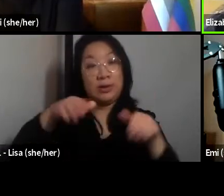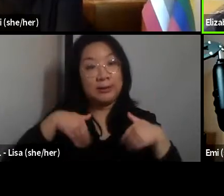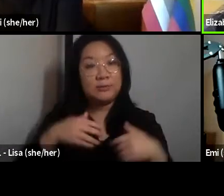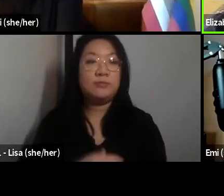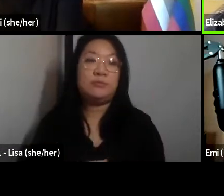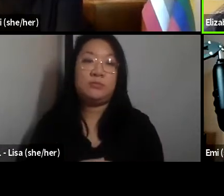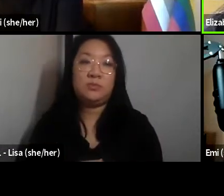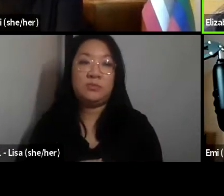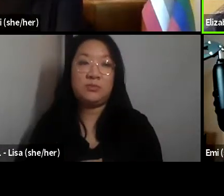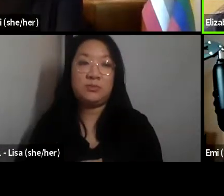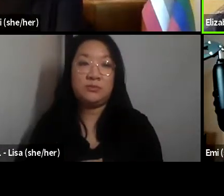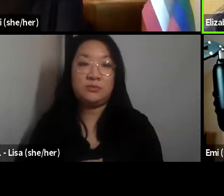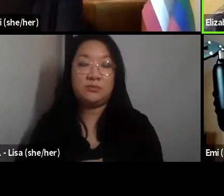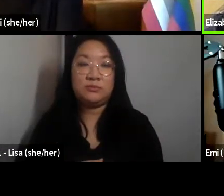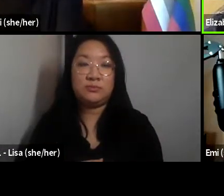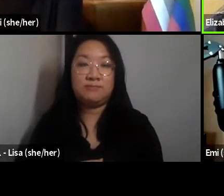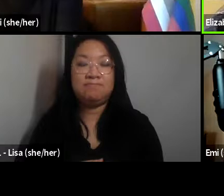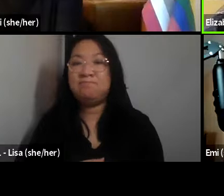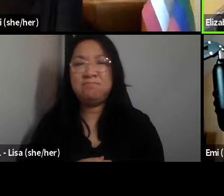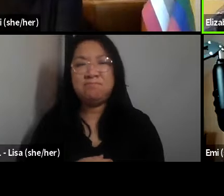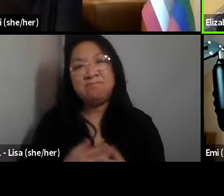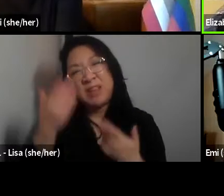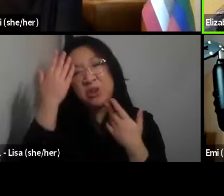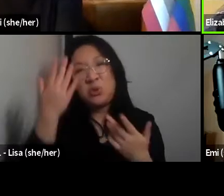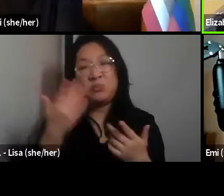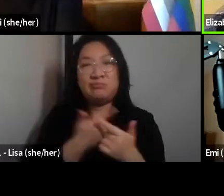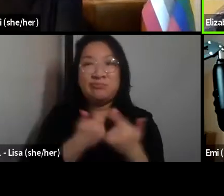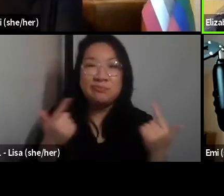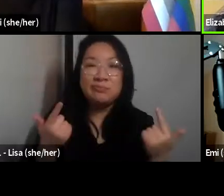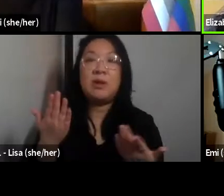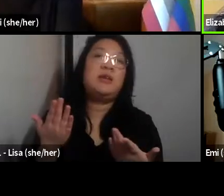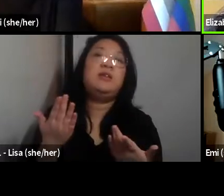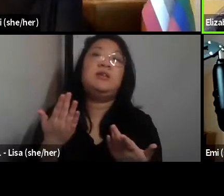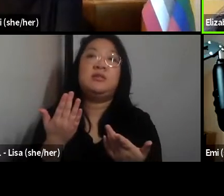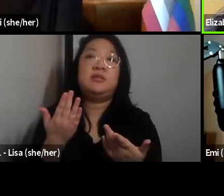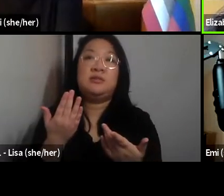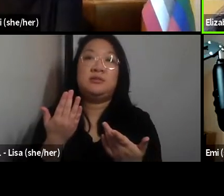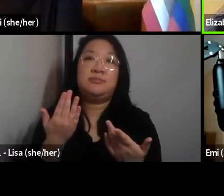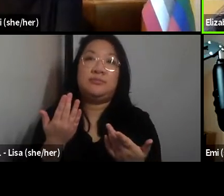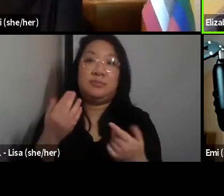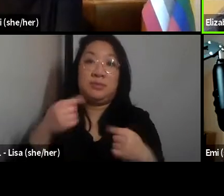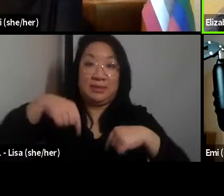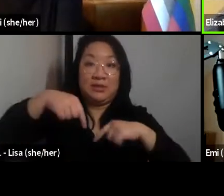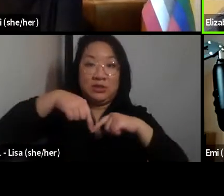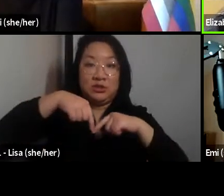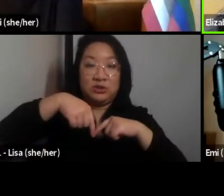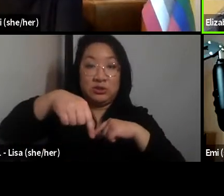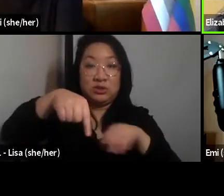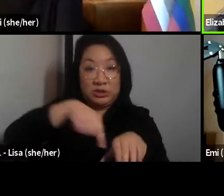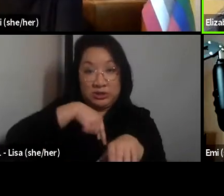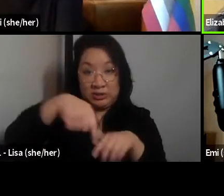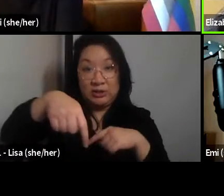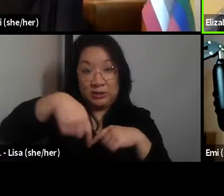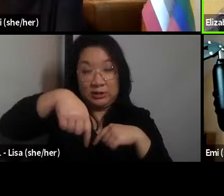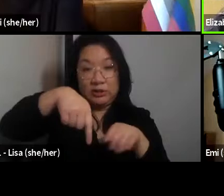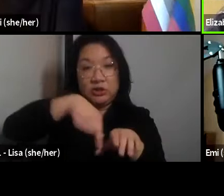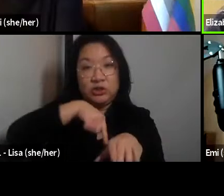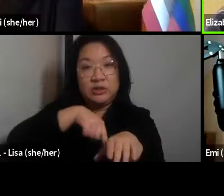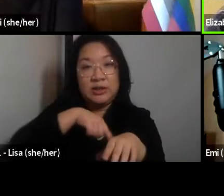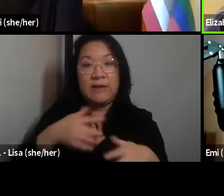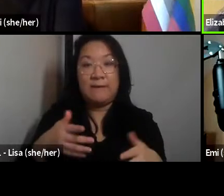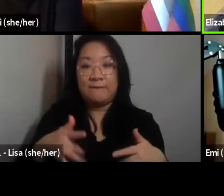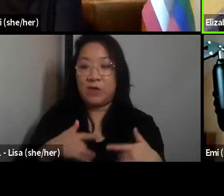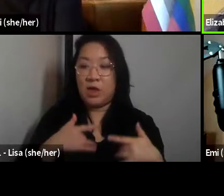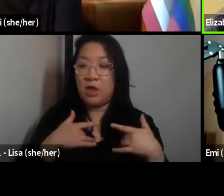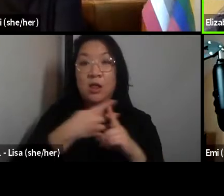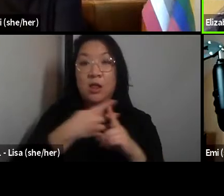I mean, I wouldn't say that I really know that much about it, because like I say, this year I found them to be very welcoming of